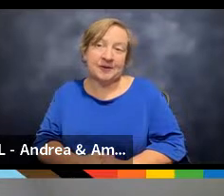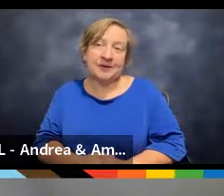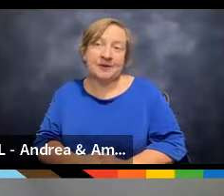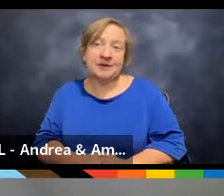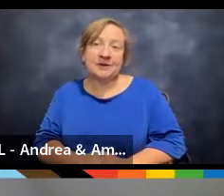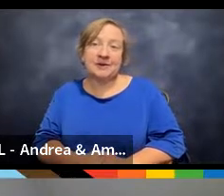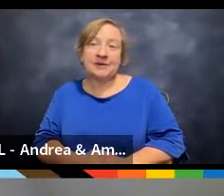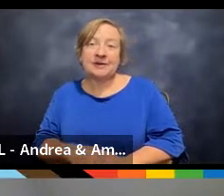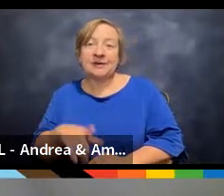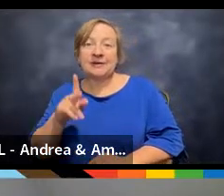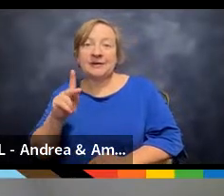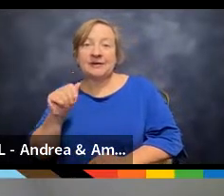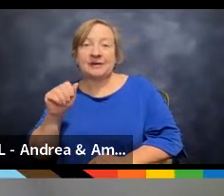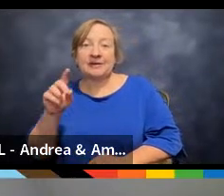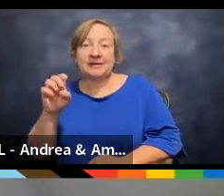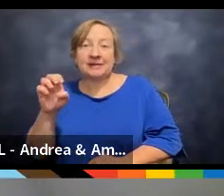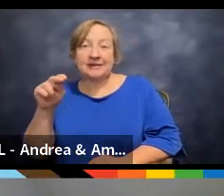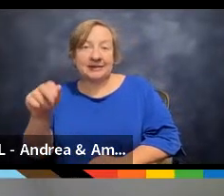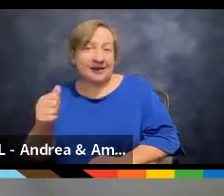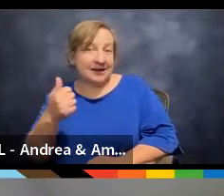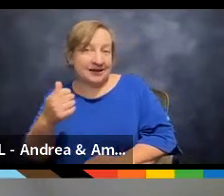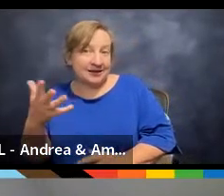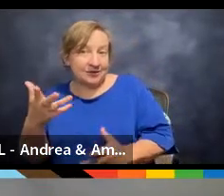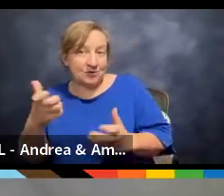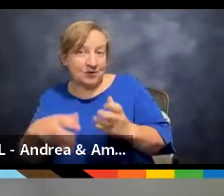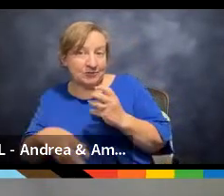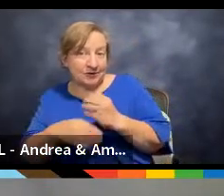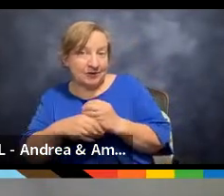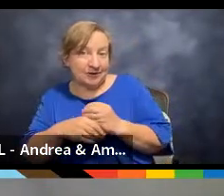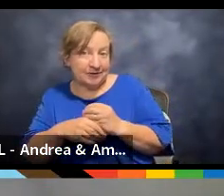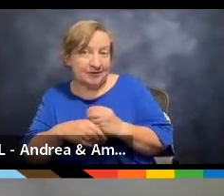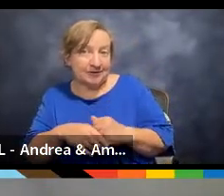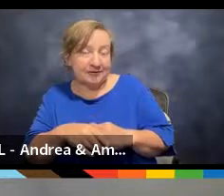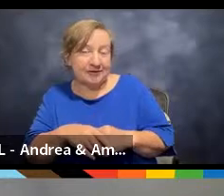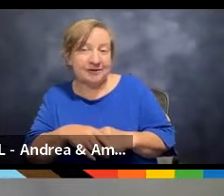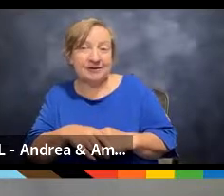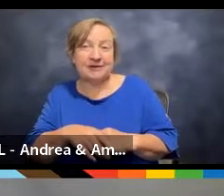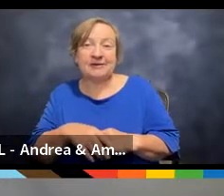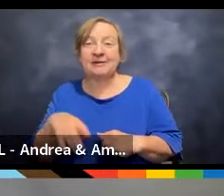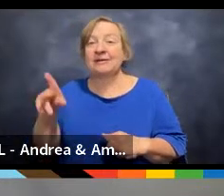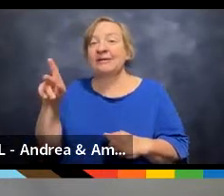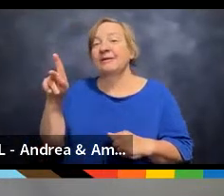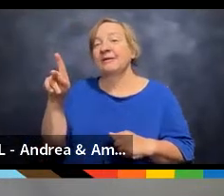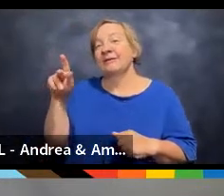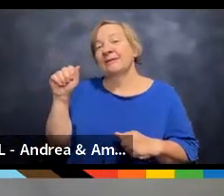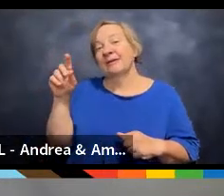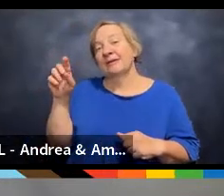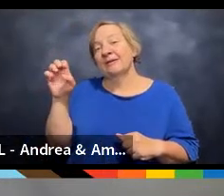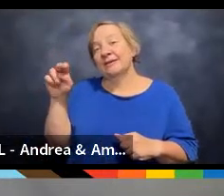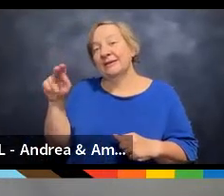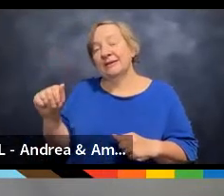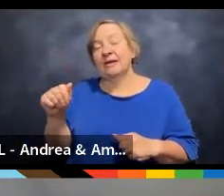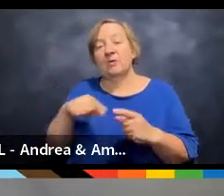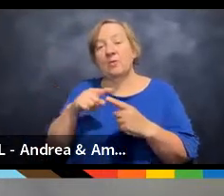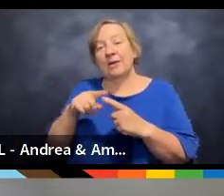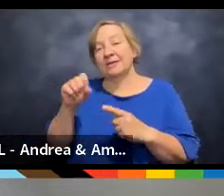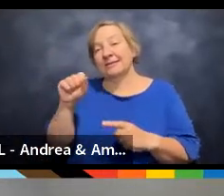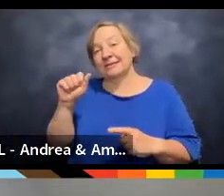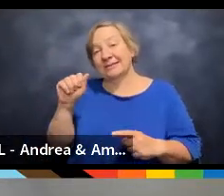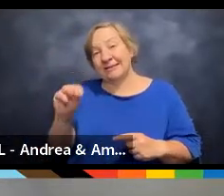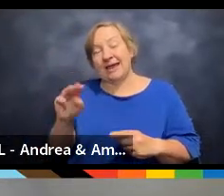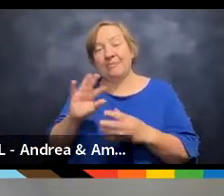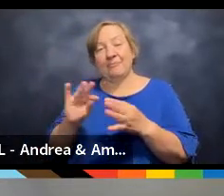Kadena, is there anything else maybe you might want to add, or? Well, when Sam mentioned